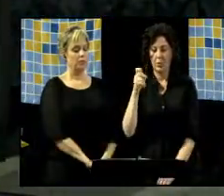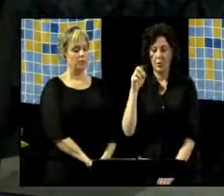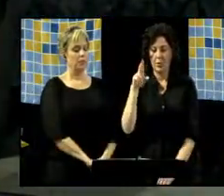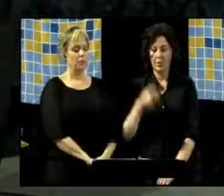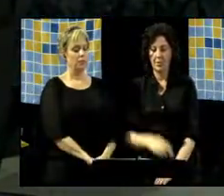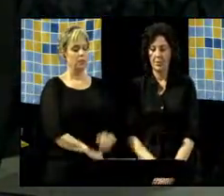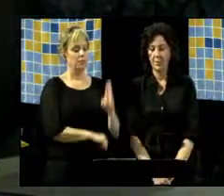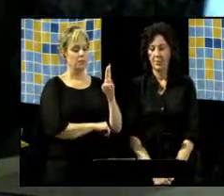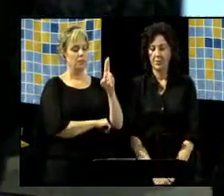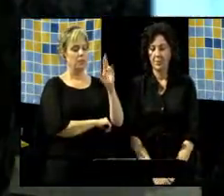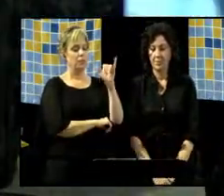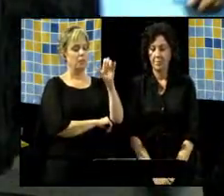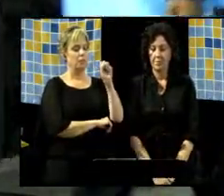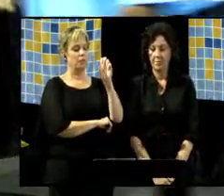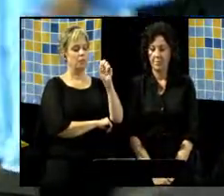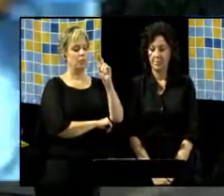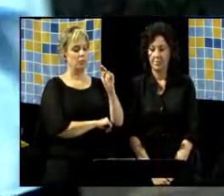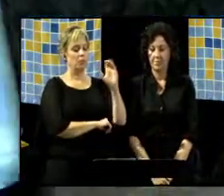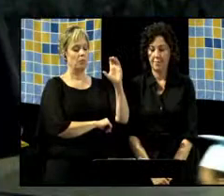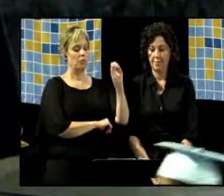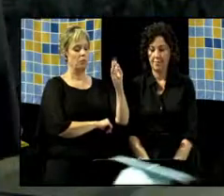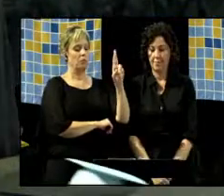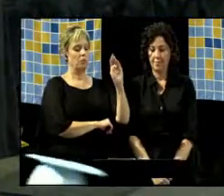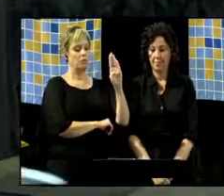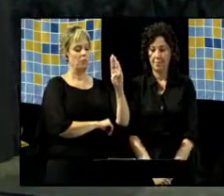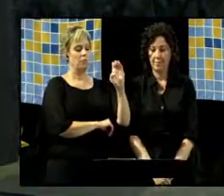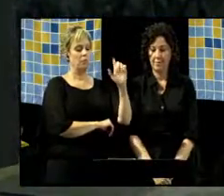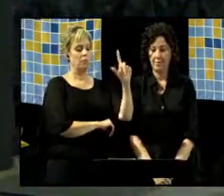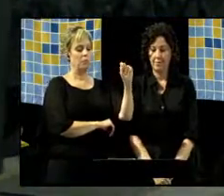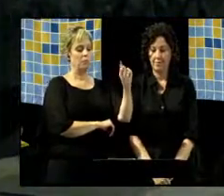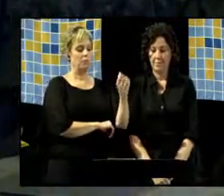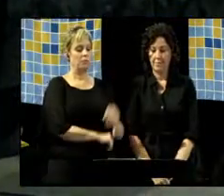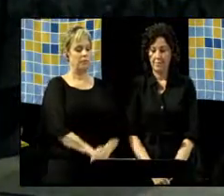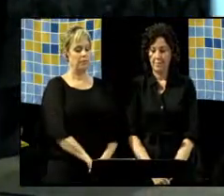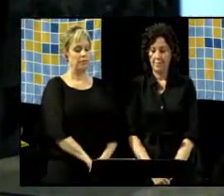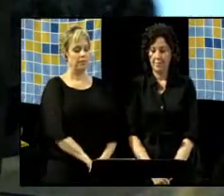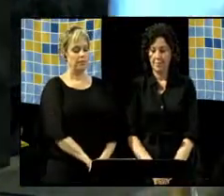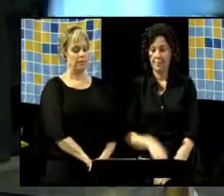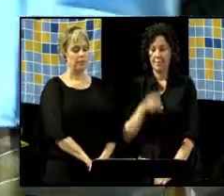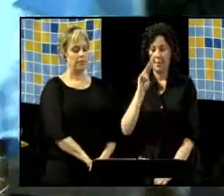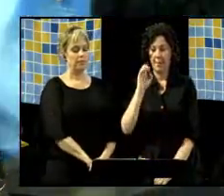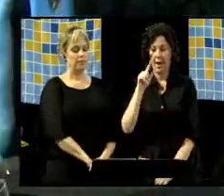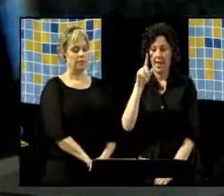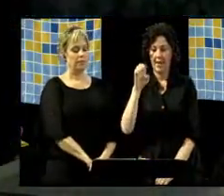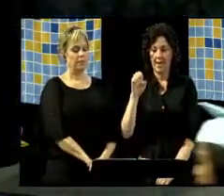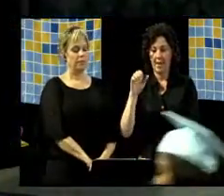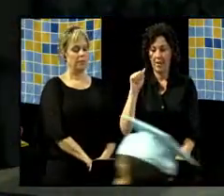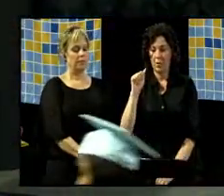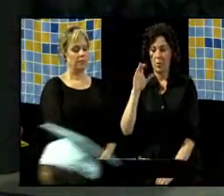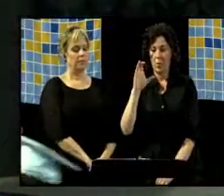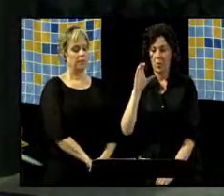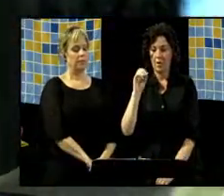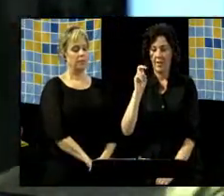Bryson Kirk Corbett, Malia Nigere Cornelius,